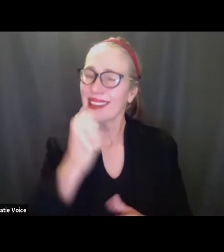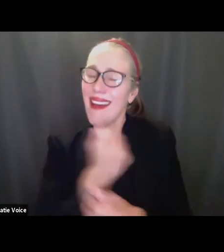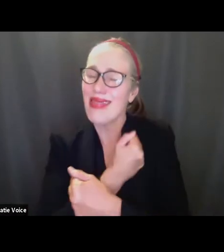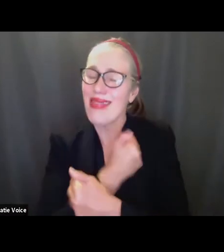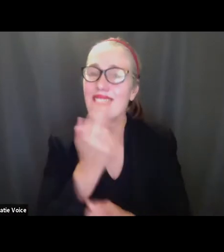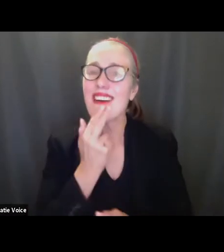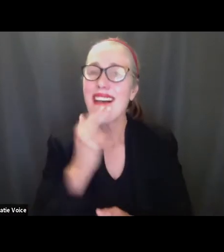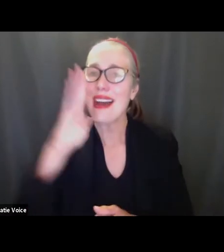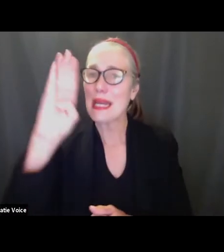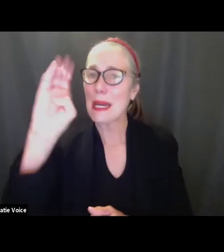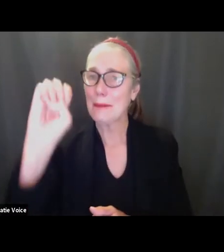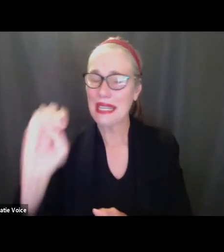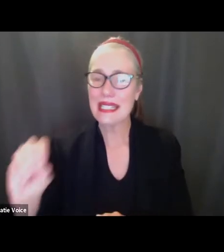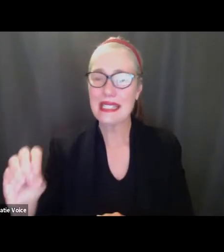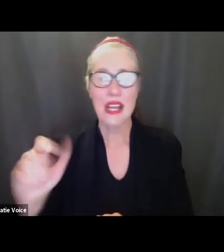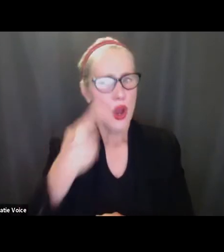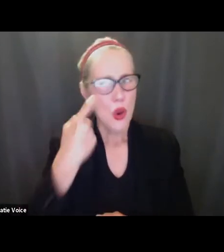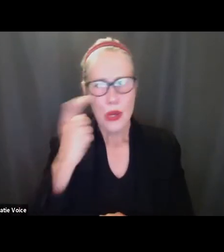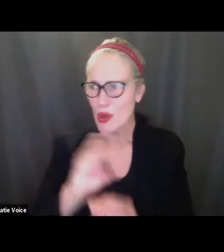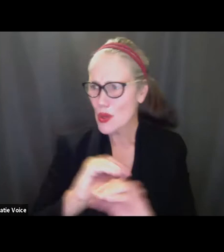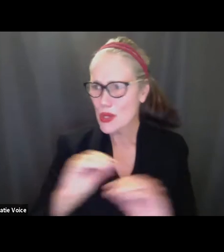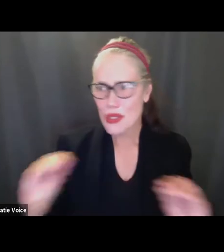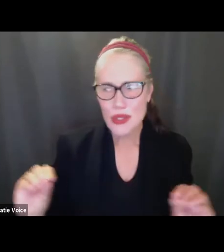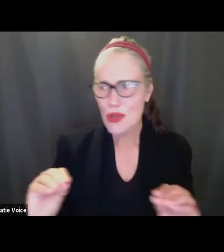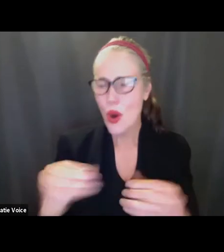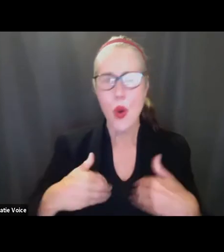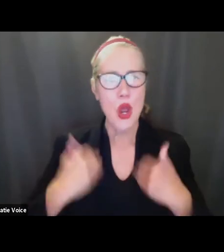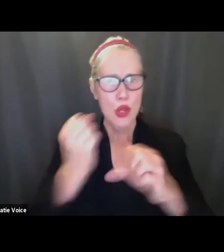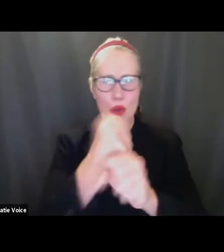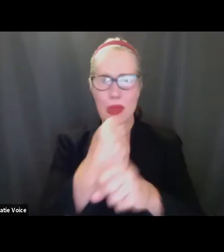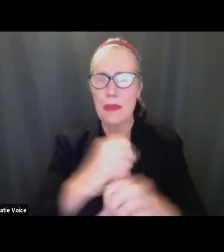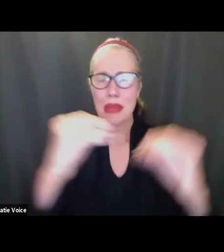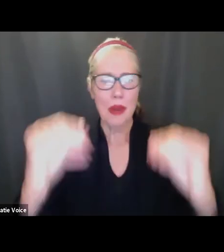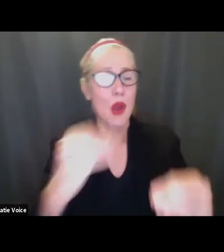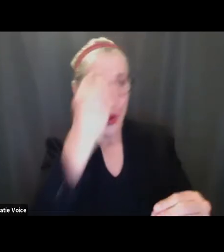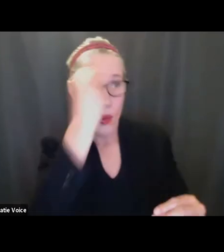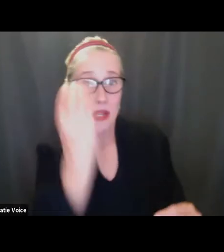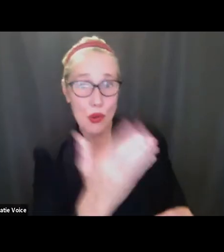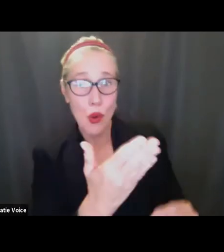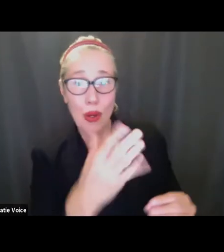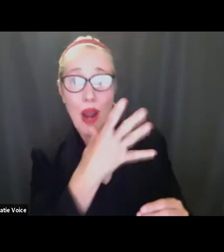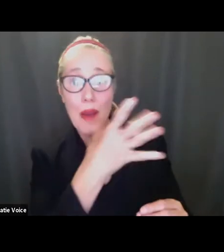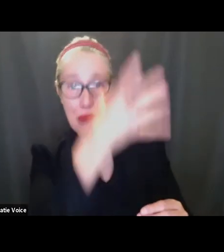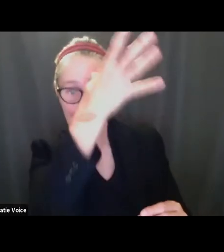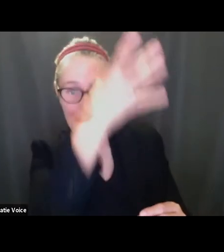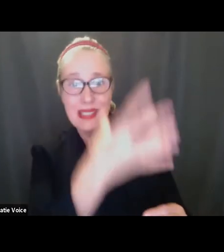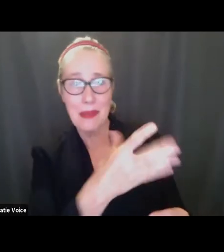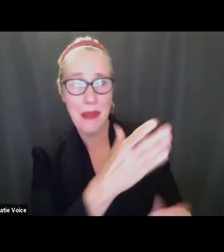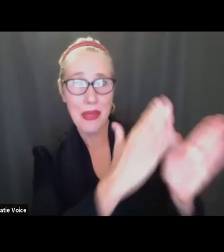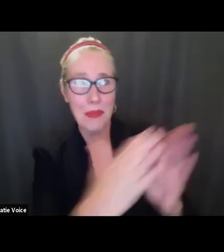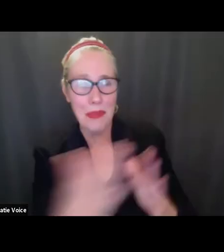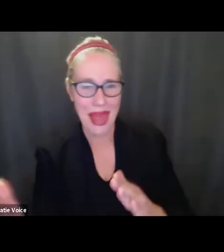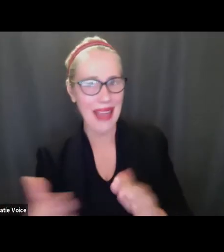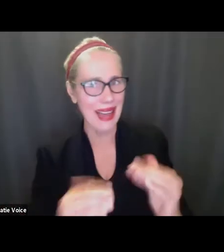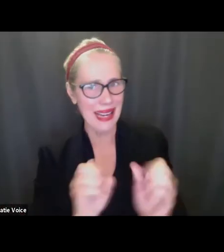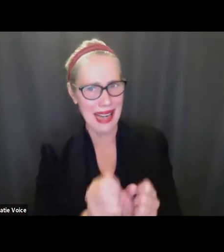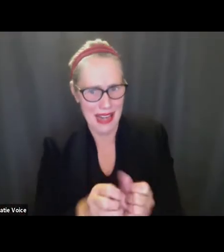we noticed there were no youth makers market anywhere we told our parents about this plan and it has grown ever since